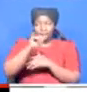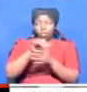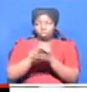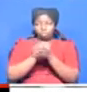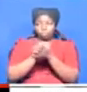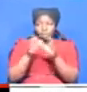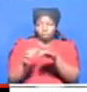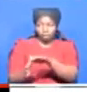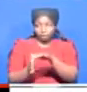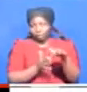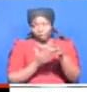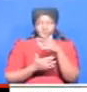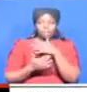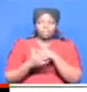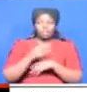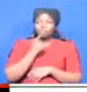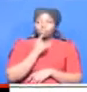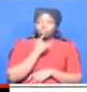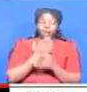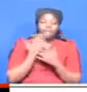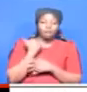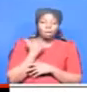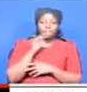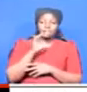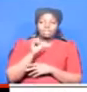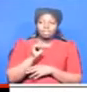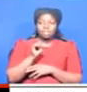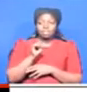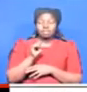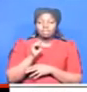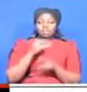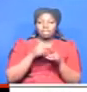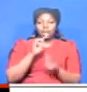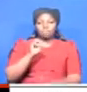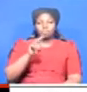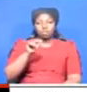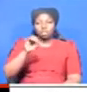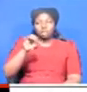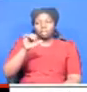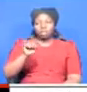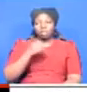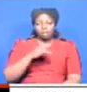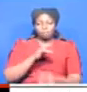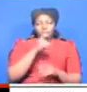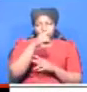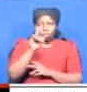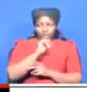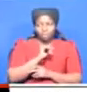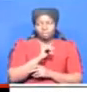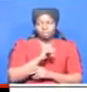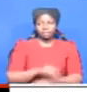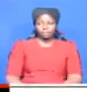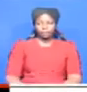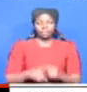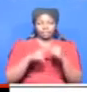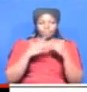and Mining CS John Munoz has been cleared by IEBC to vie for the county's top seat. At least six aspirants are seeking tickets to succeed Nanok,